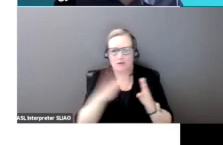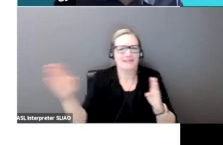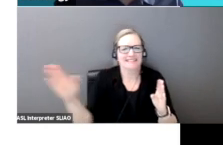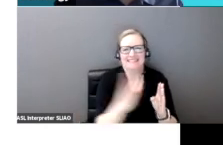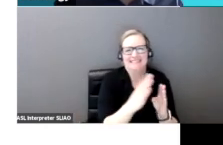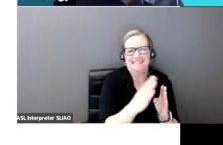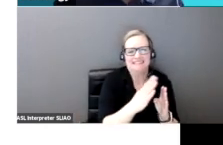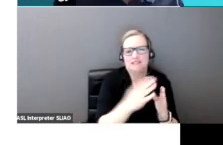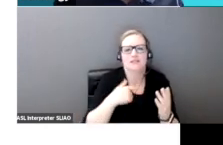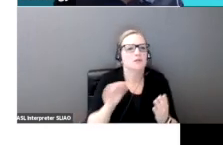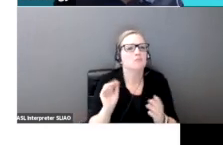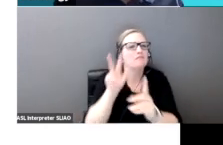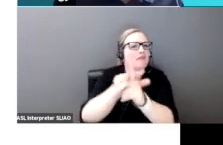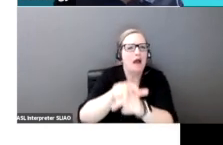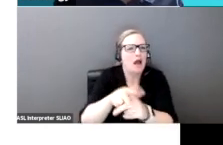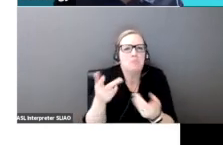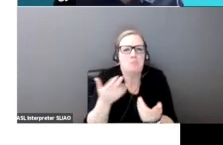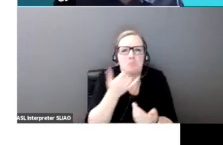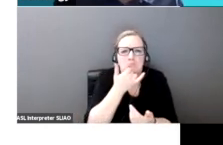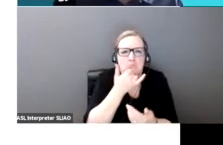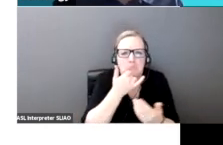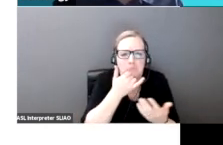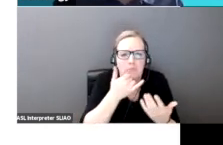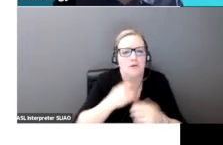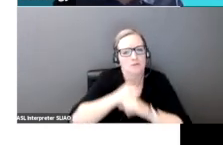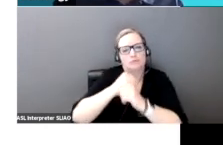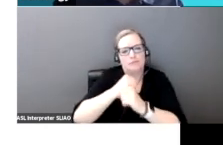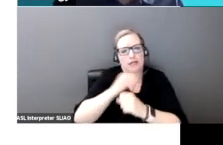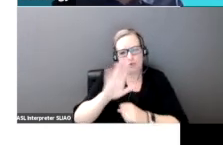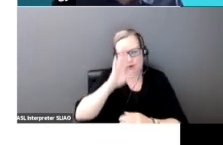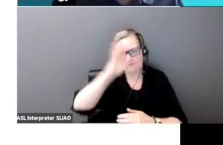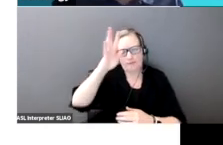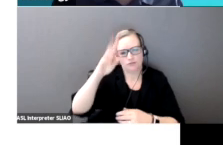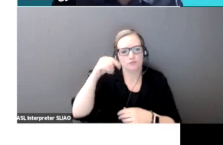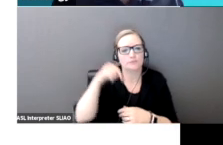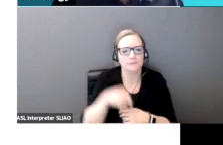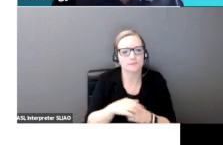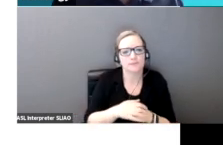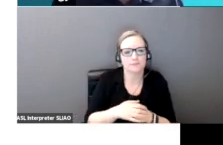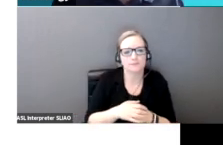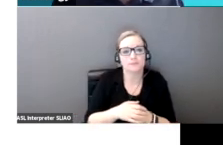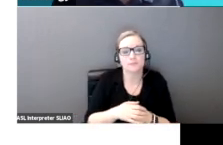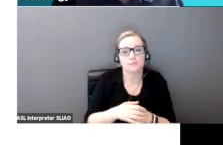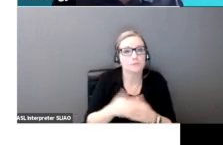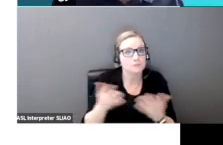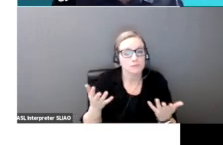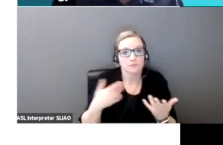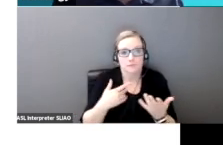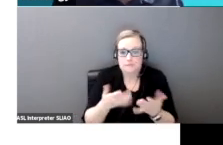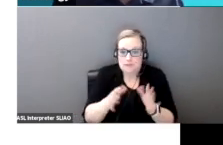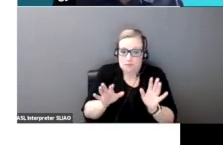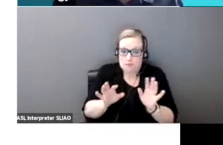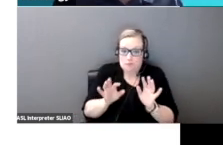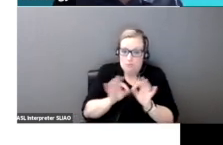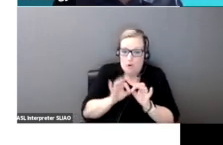invention. And filing a provisional patent application, even though it doesn't in